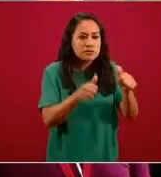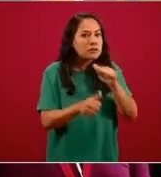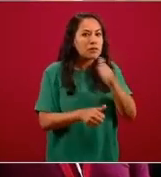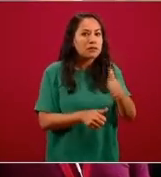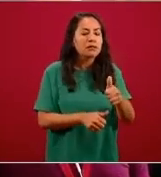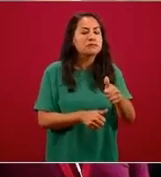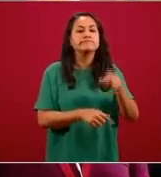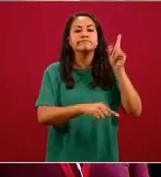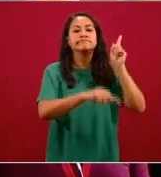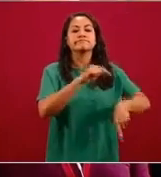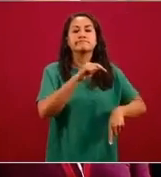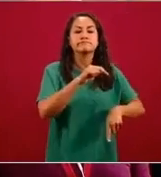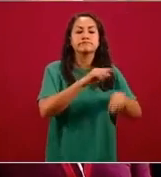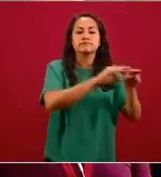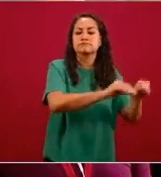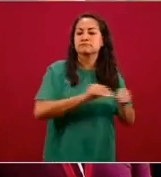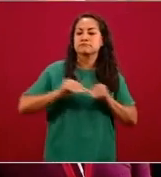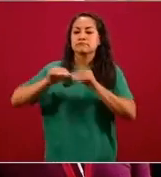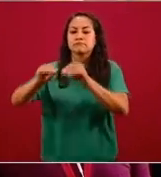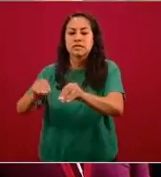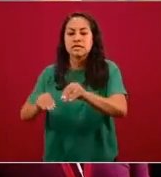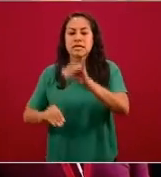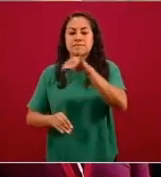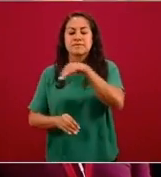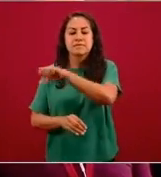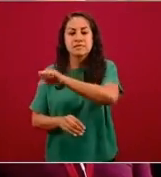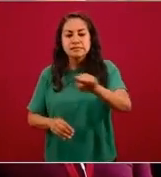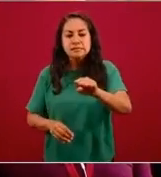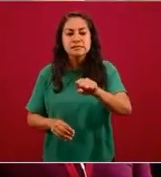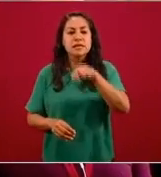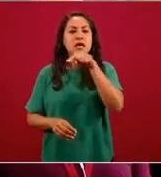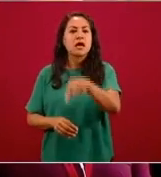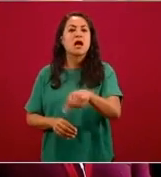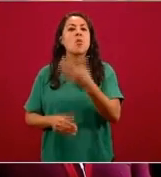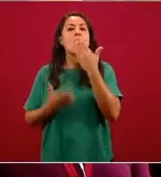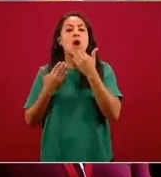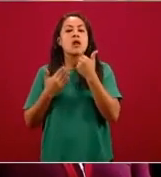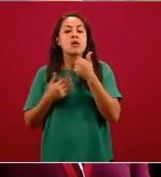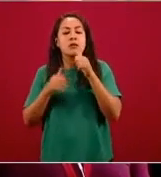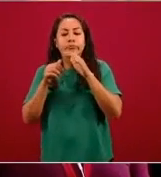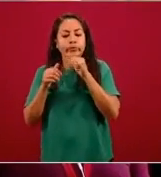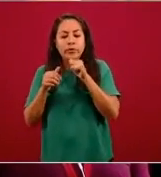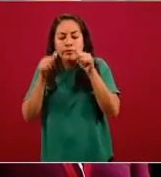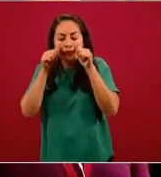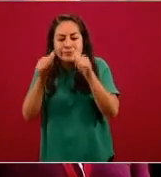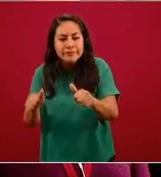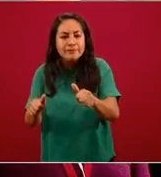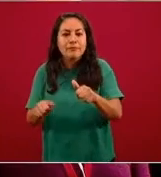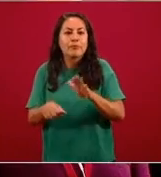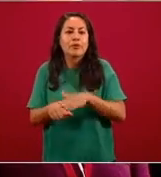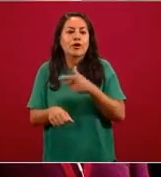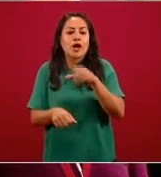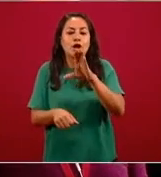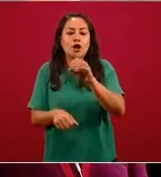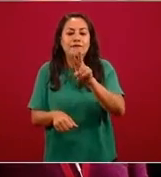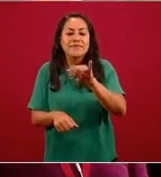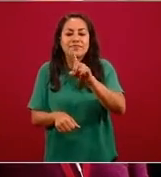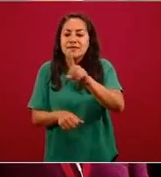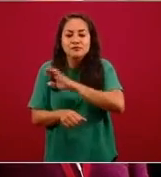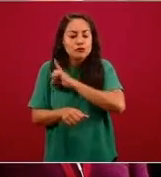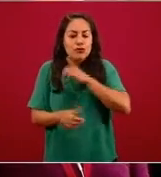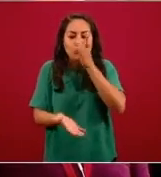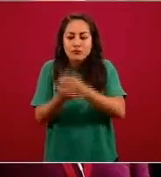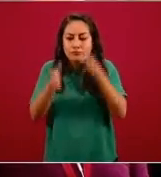hospital, and then they're sending them back to their clinic. And then they're saying, oh, well, I'm sorry, we can't treat you because the hospital is full of COVID